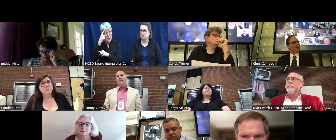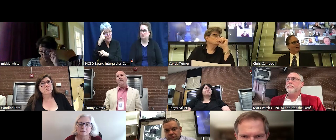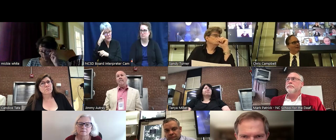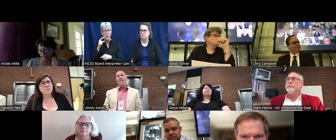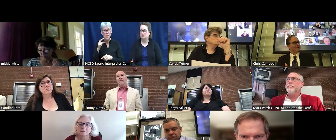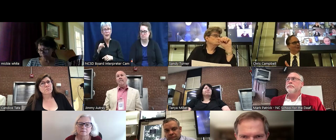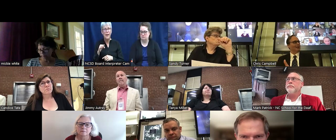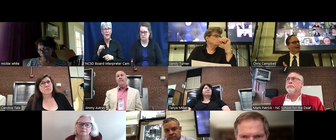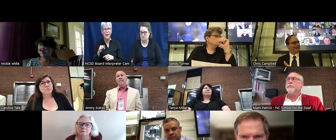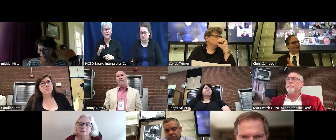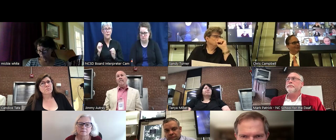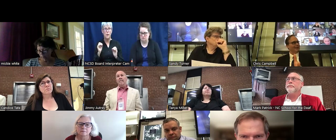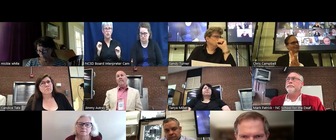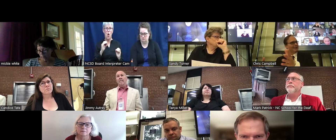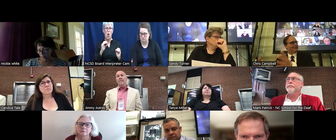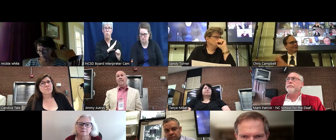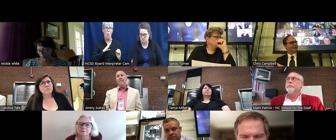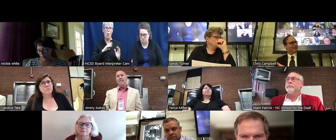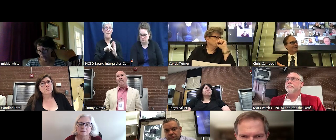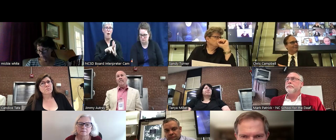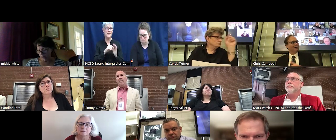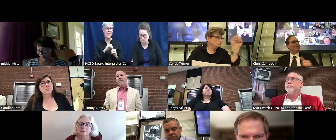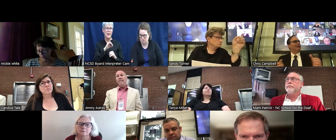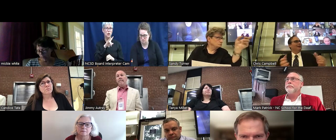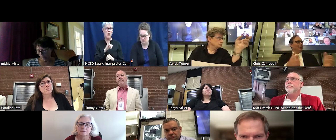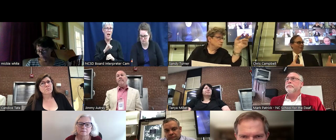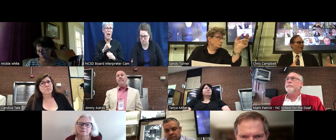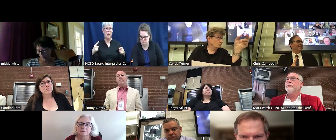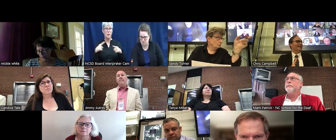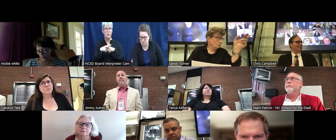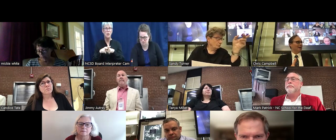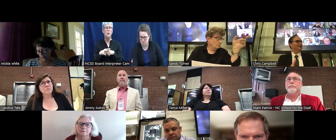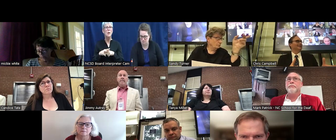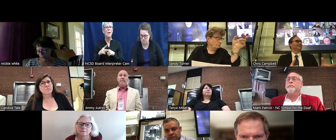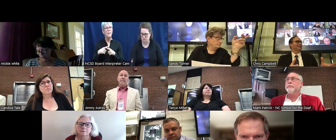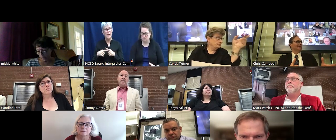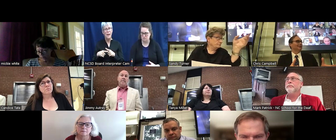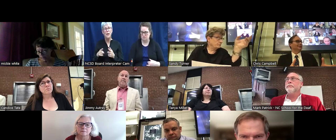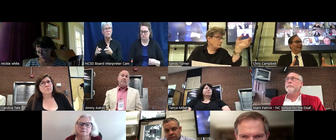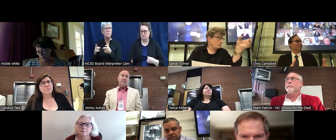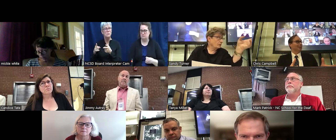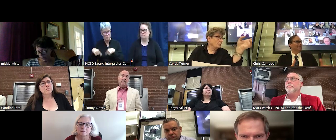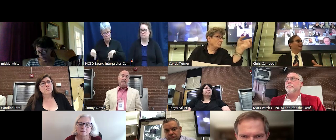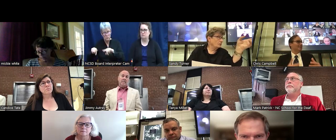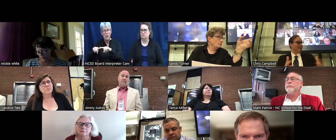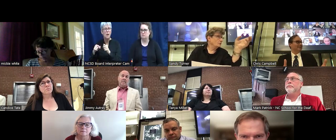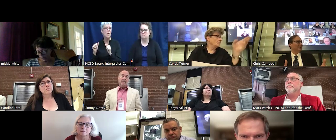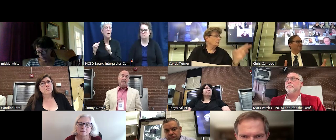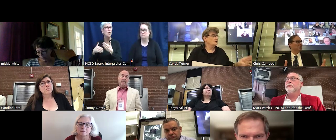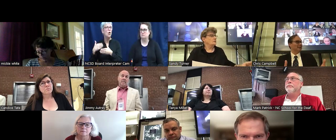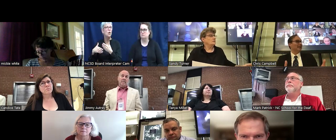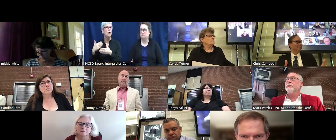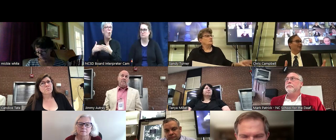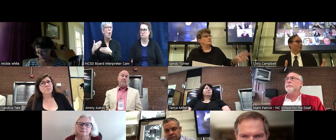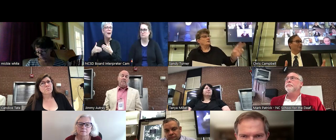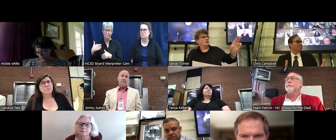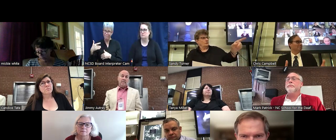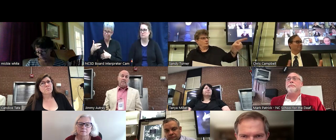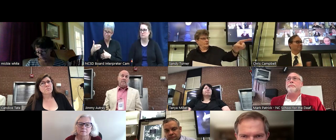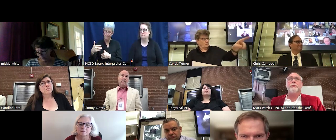board policy in July that says something different, you folks have policies and procedures in place that it makes sense just to keep